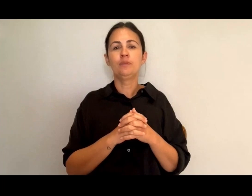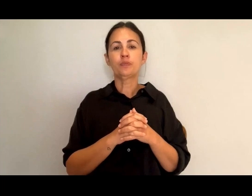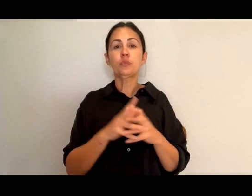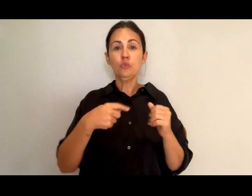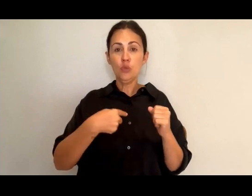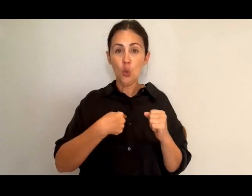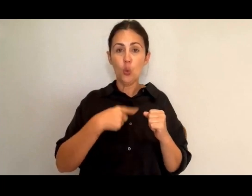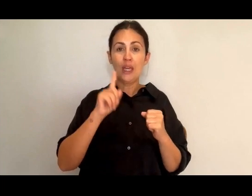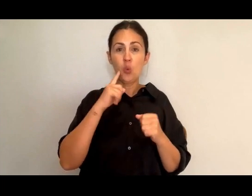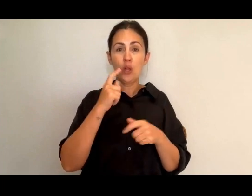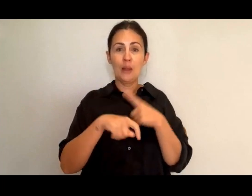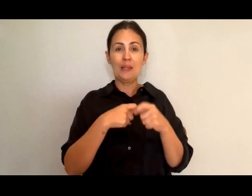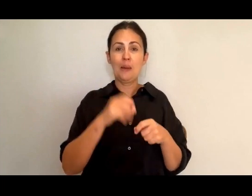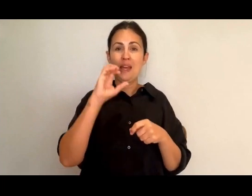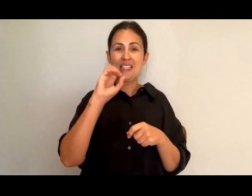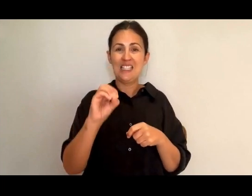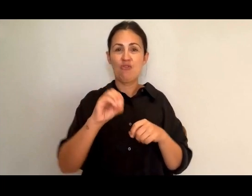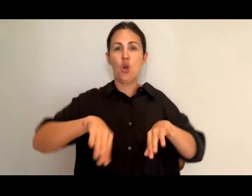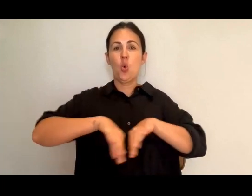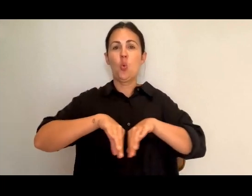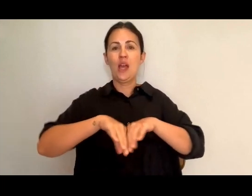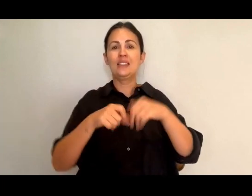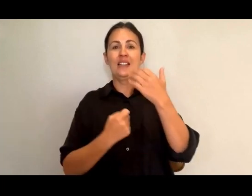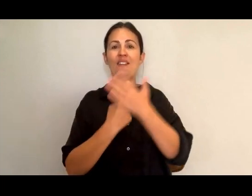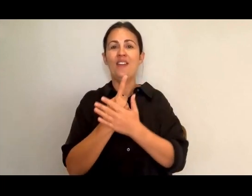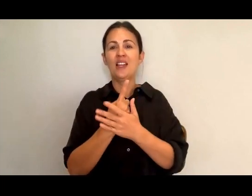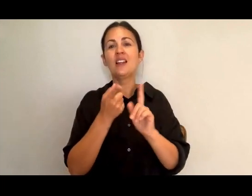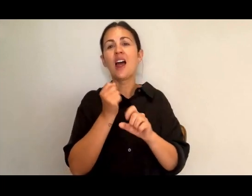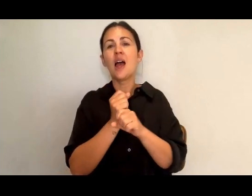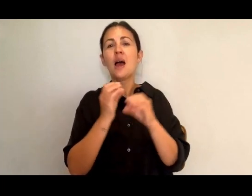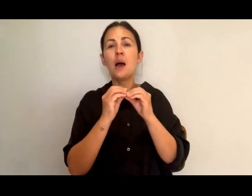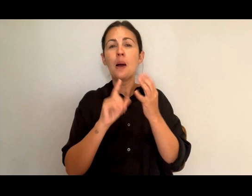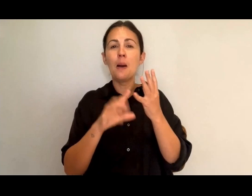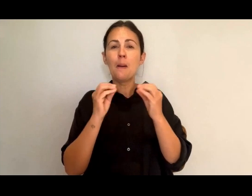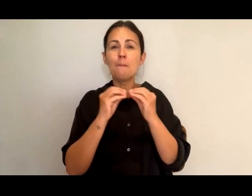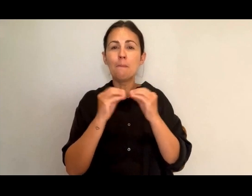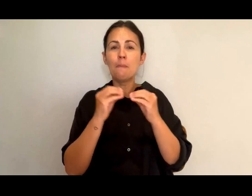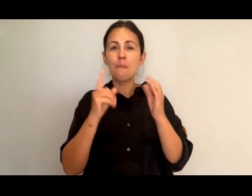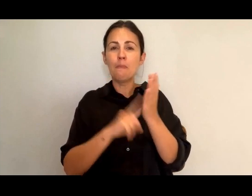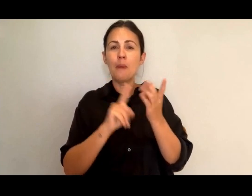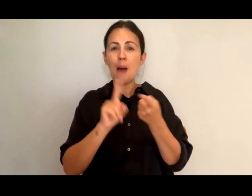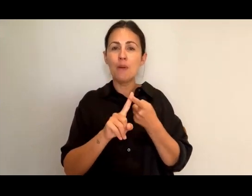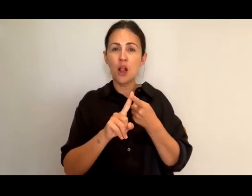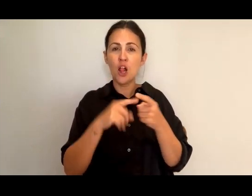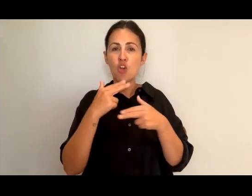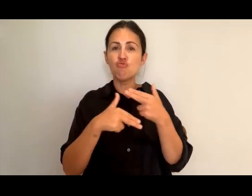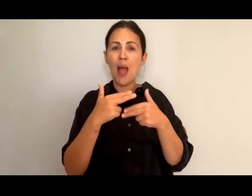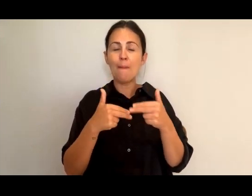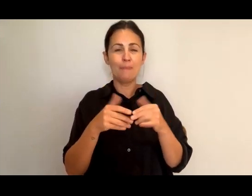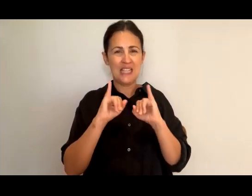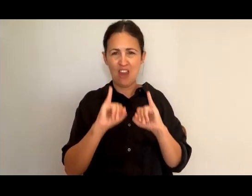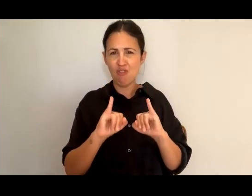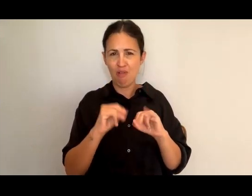itself. In terms of the dreaded bubble wrap, there are hex wraps now and other materials that can be used in the place of harder to